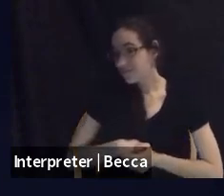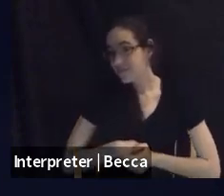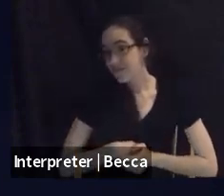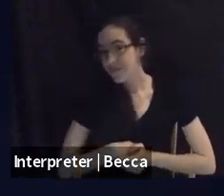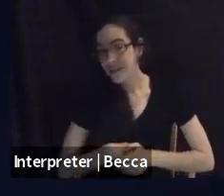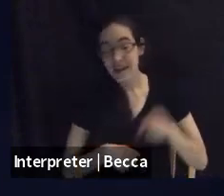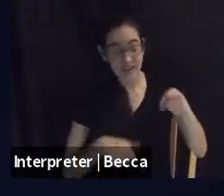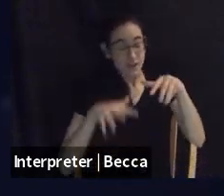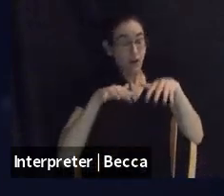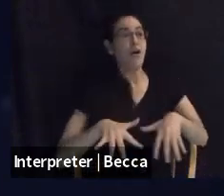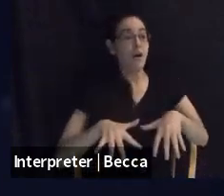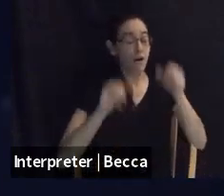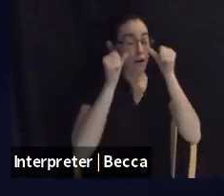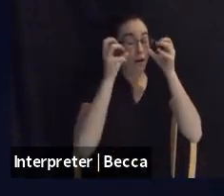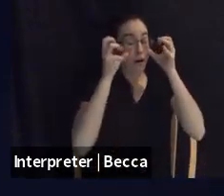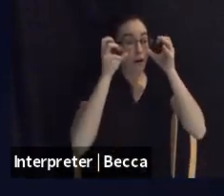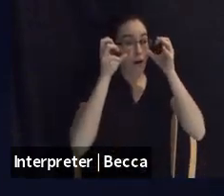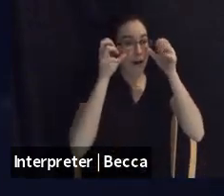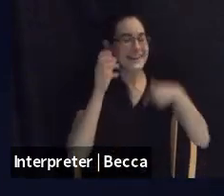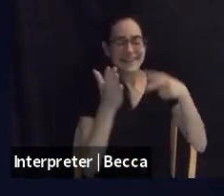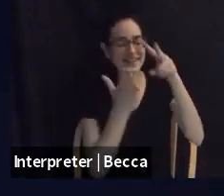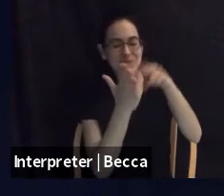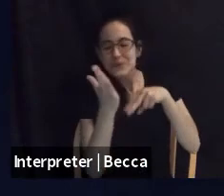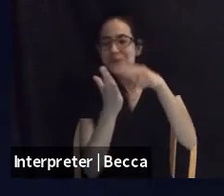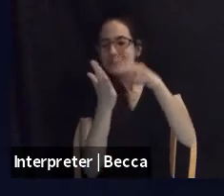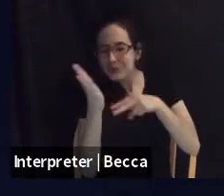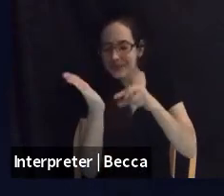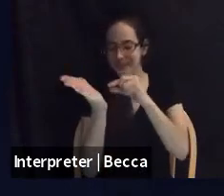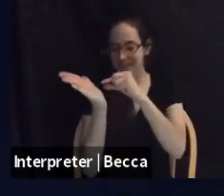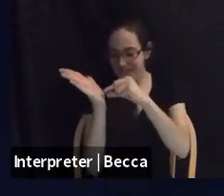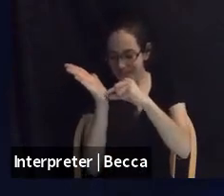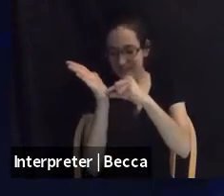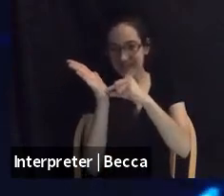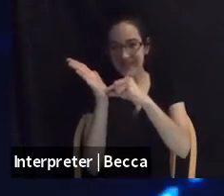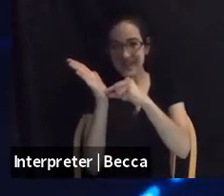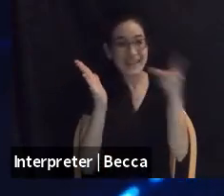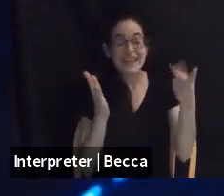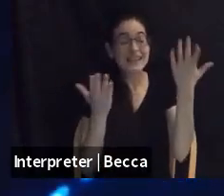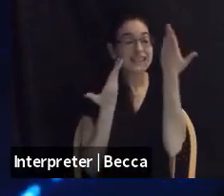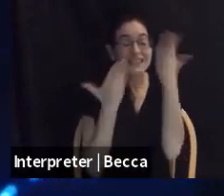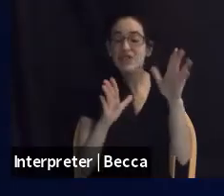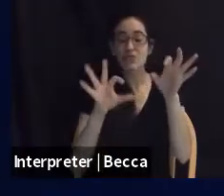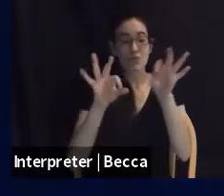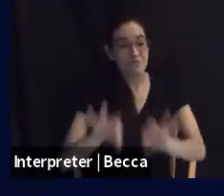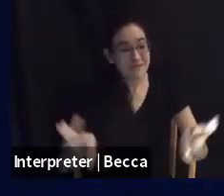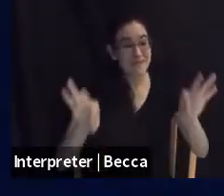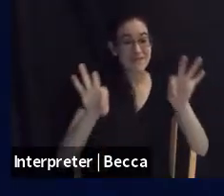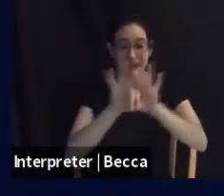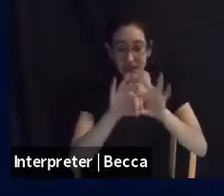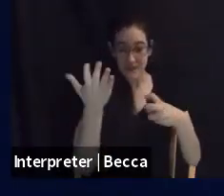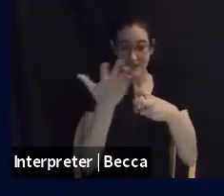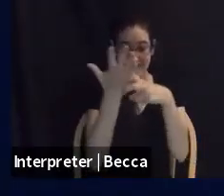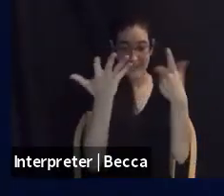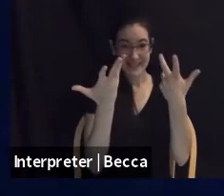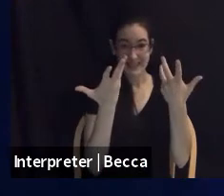And he's in shock. He didn't read the fine print. He didn't even know the value of the ticket that he had in his hand.